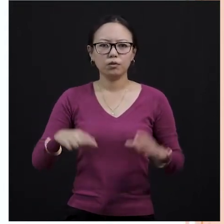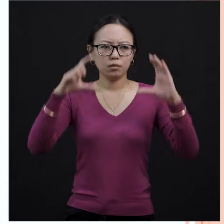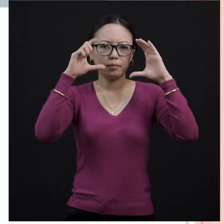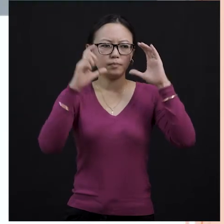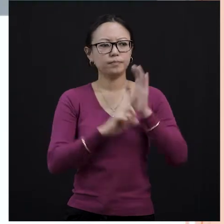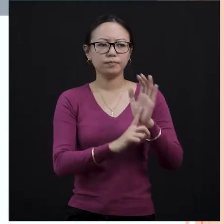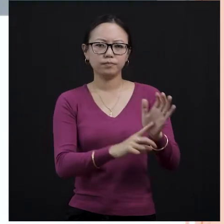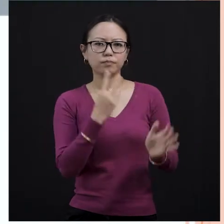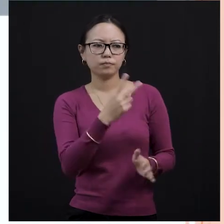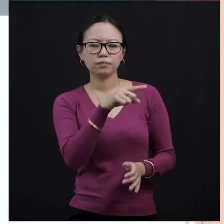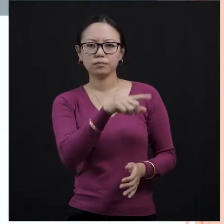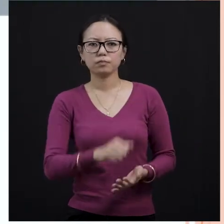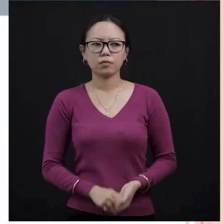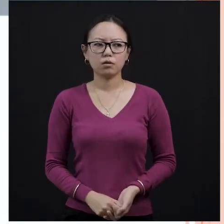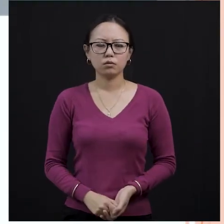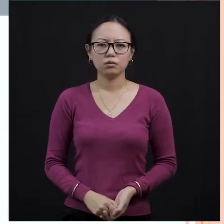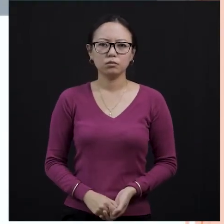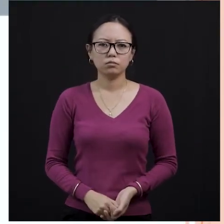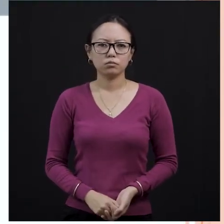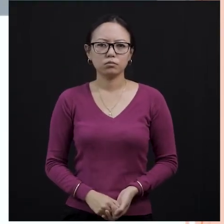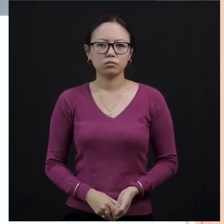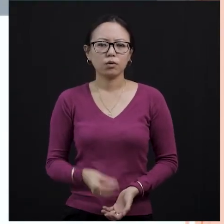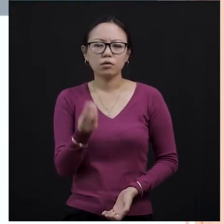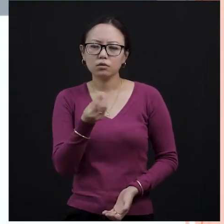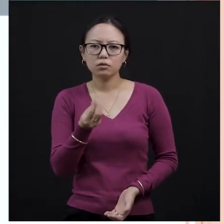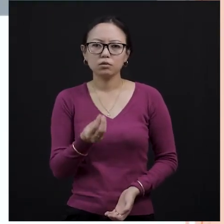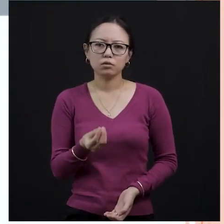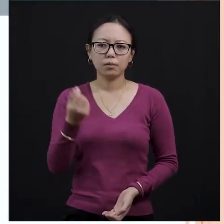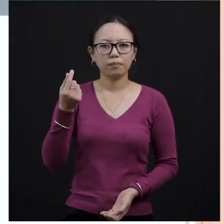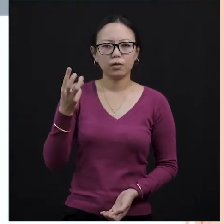me. I have given a series of numbers here.